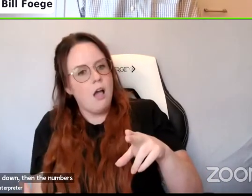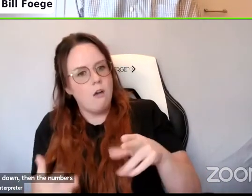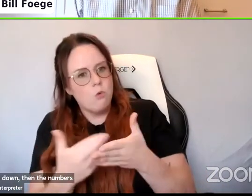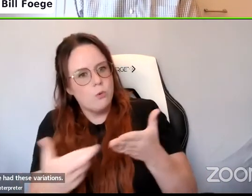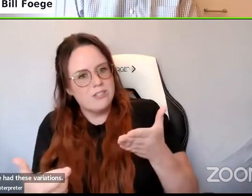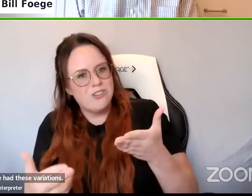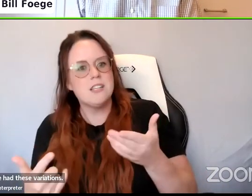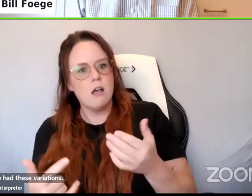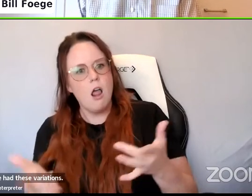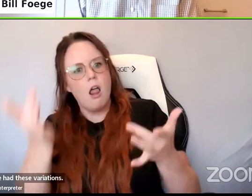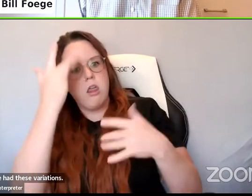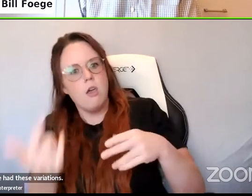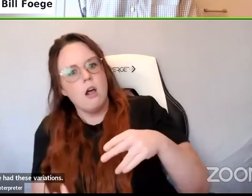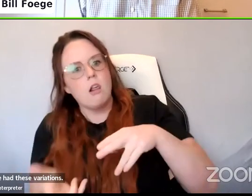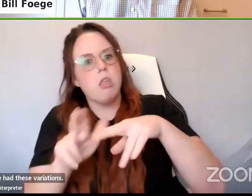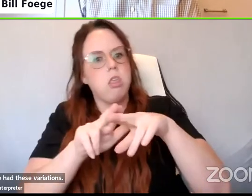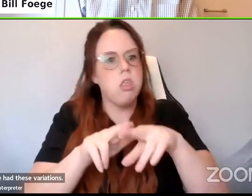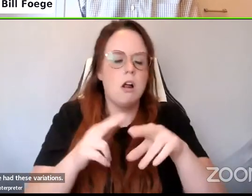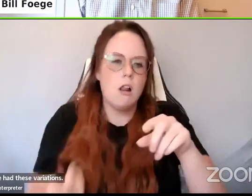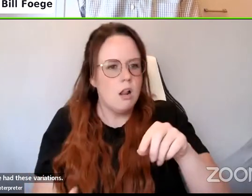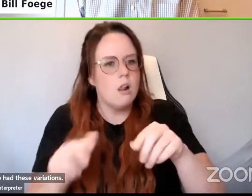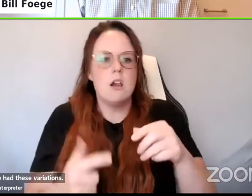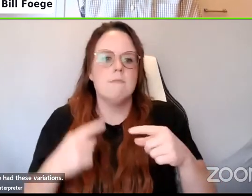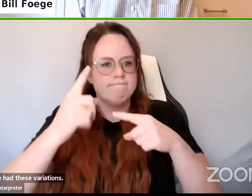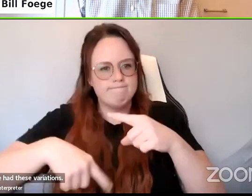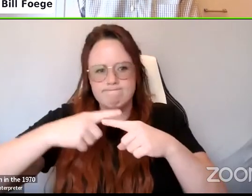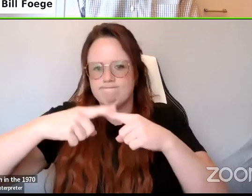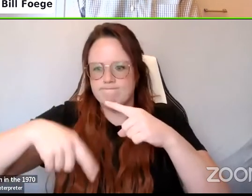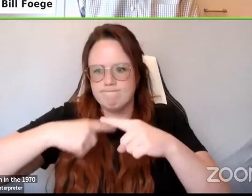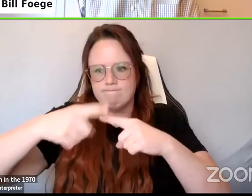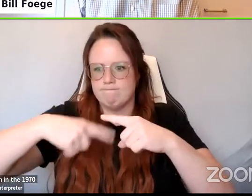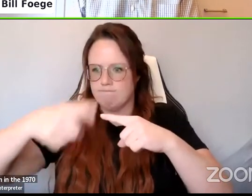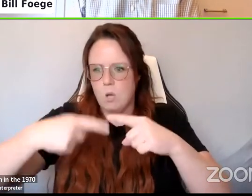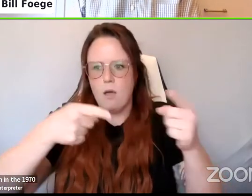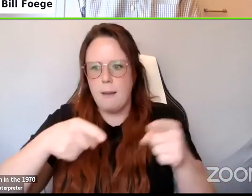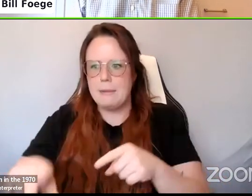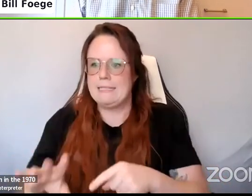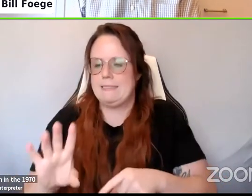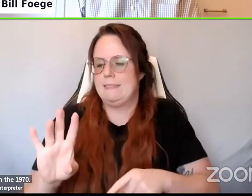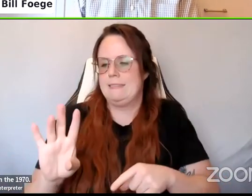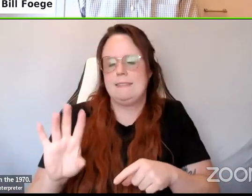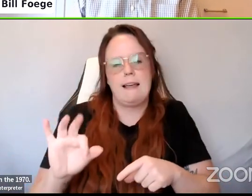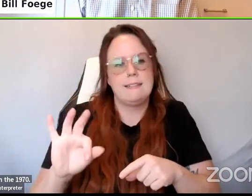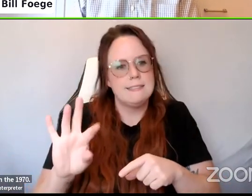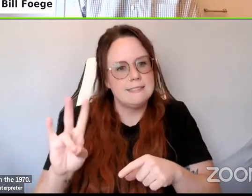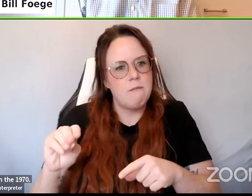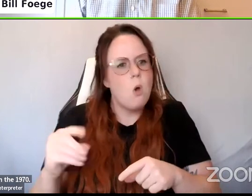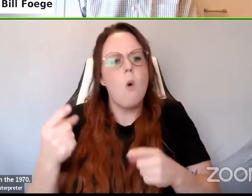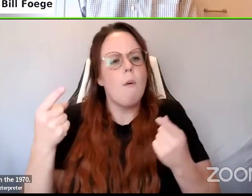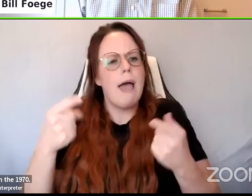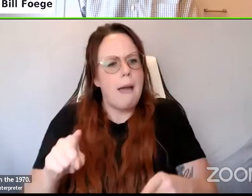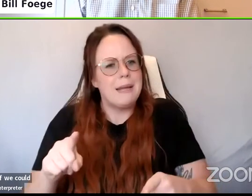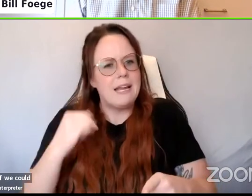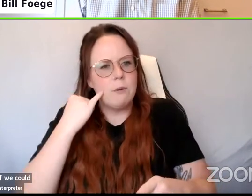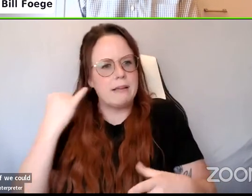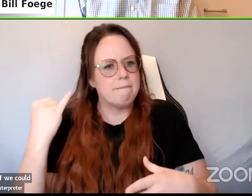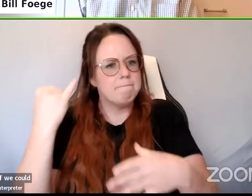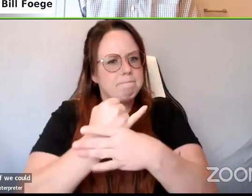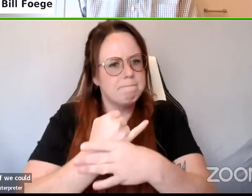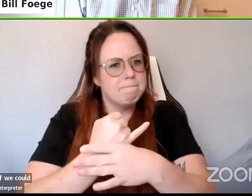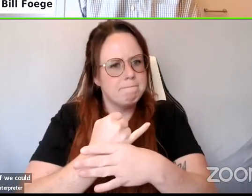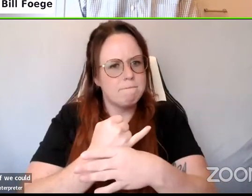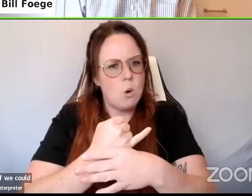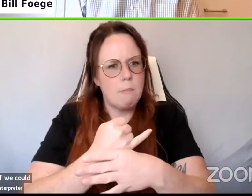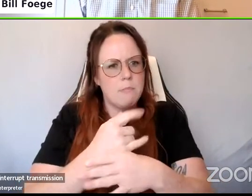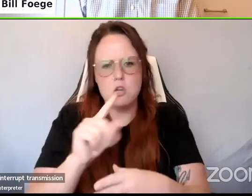we made a decision in the 1970s what would happen if we could interrupt transmission once and that